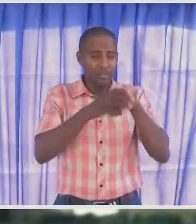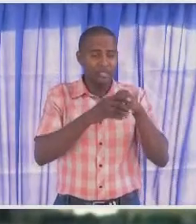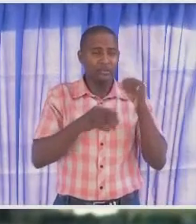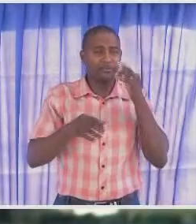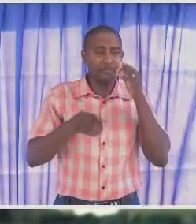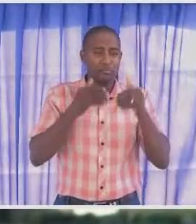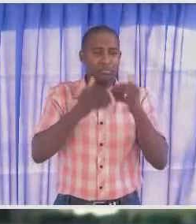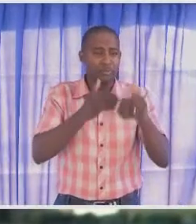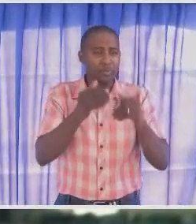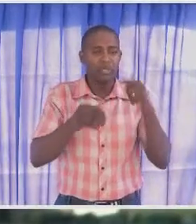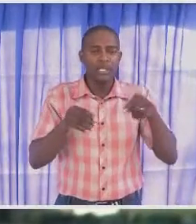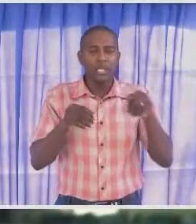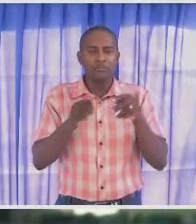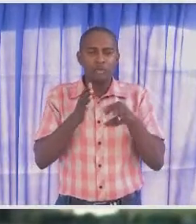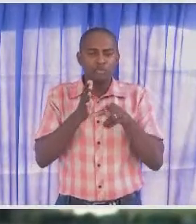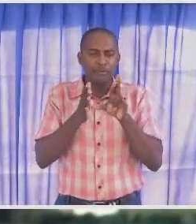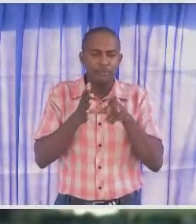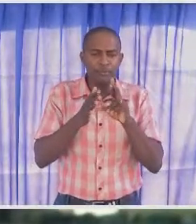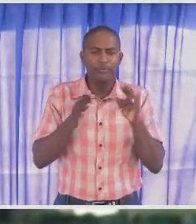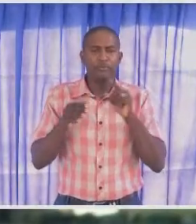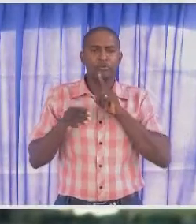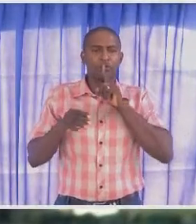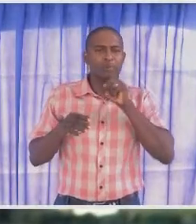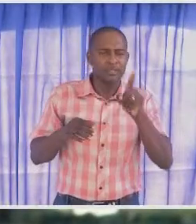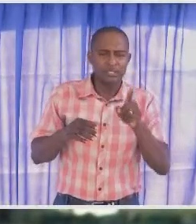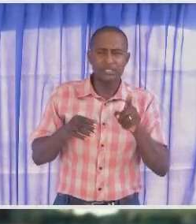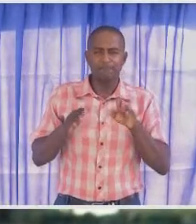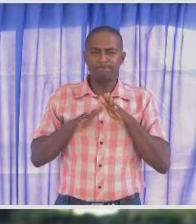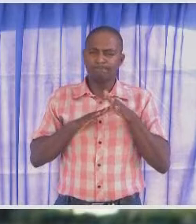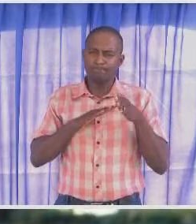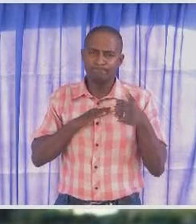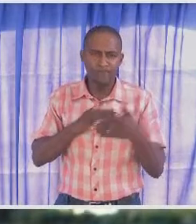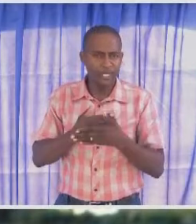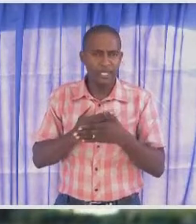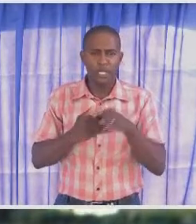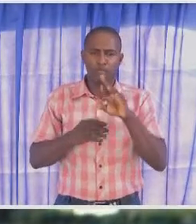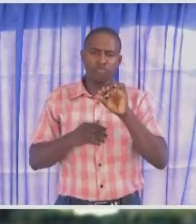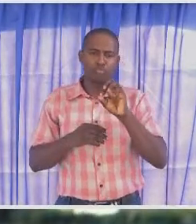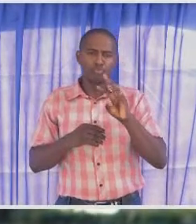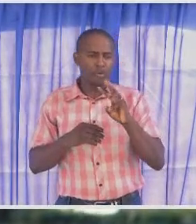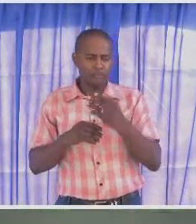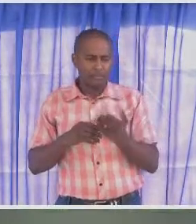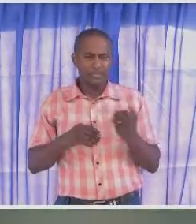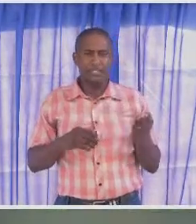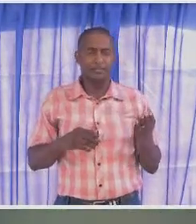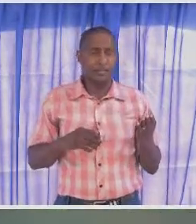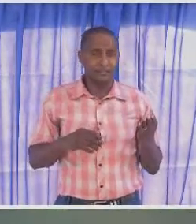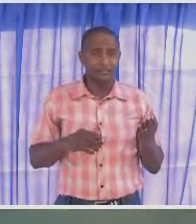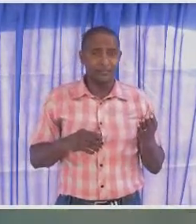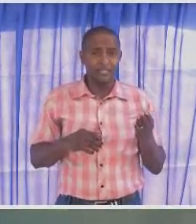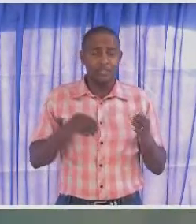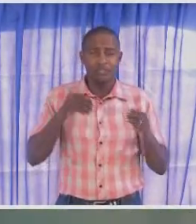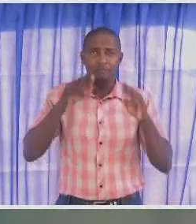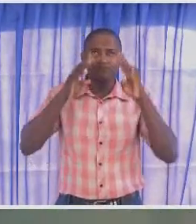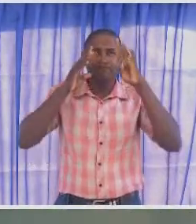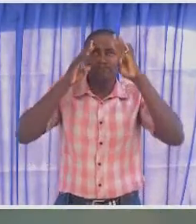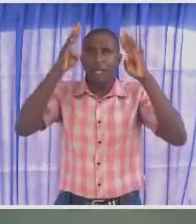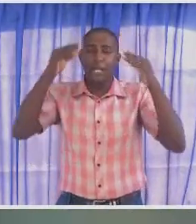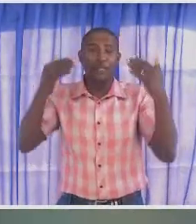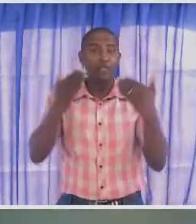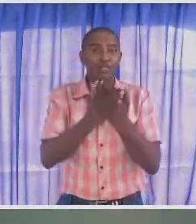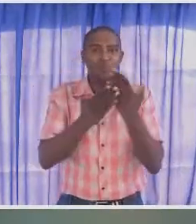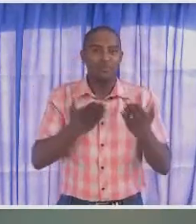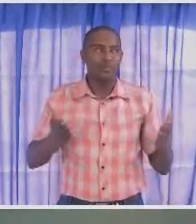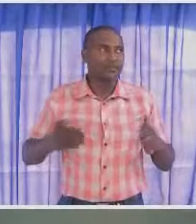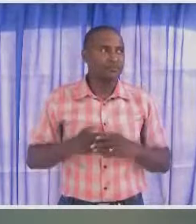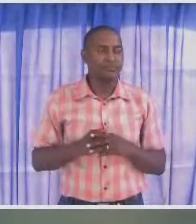where they must use authentic, original Jamaican raw material to come up with a new product. What a